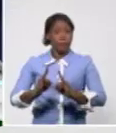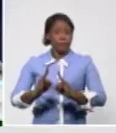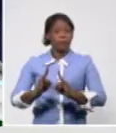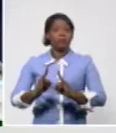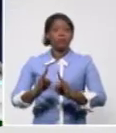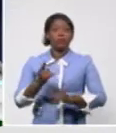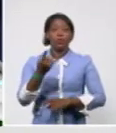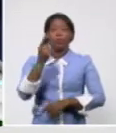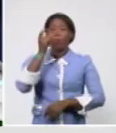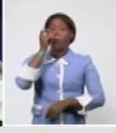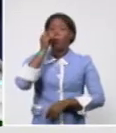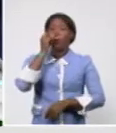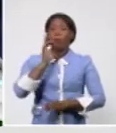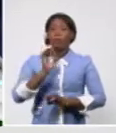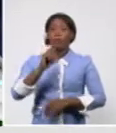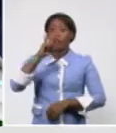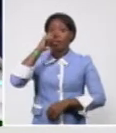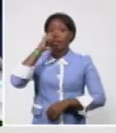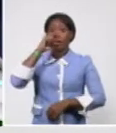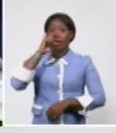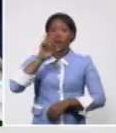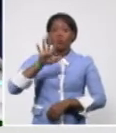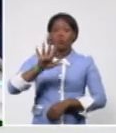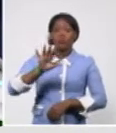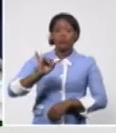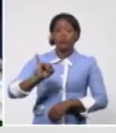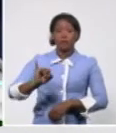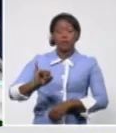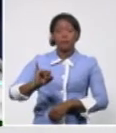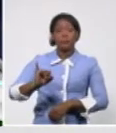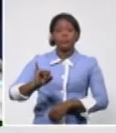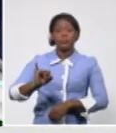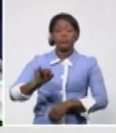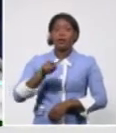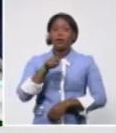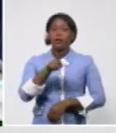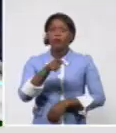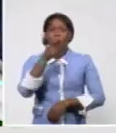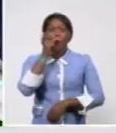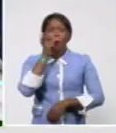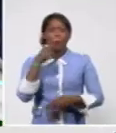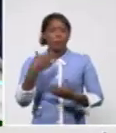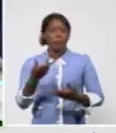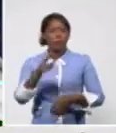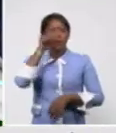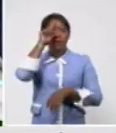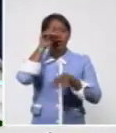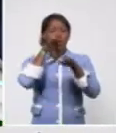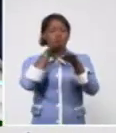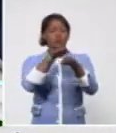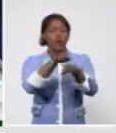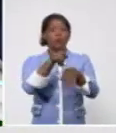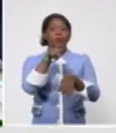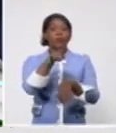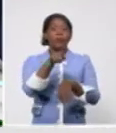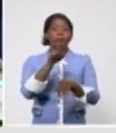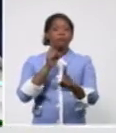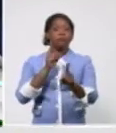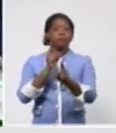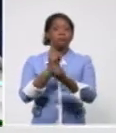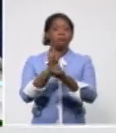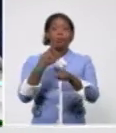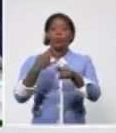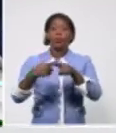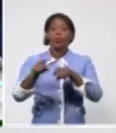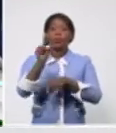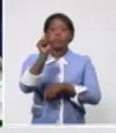yesterday. The patient was a 56-year-old male who had been hospitalized and